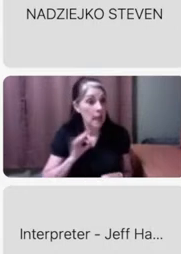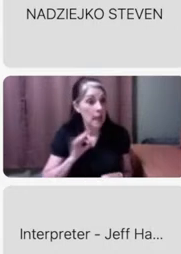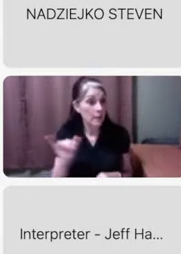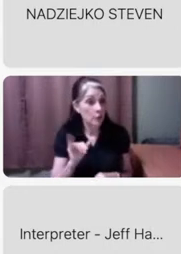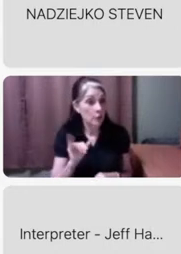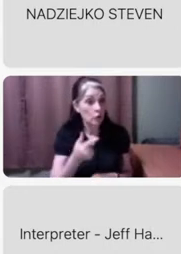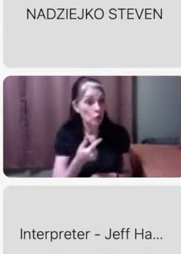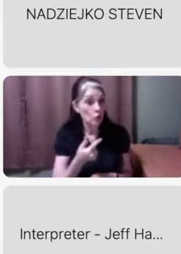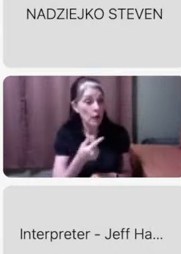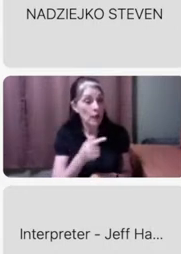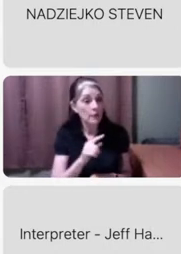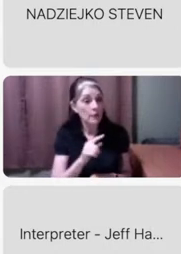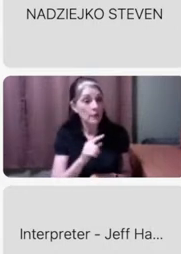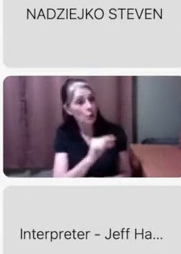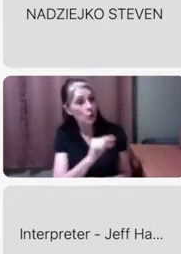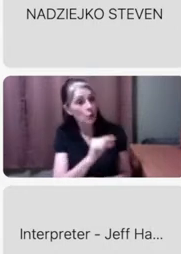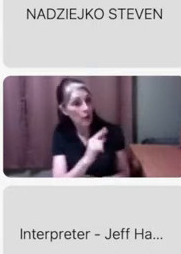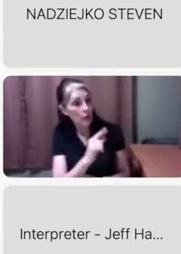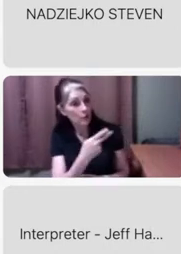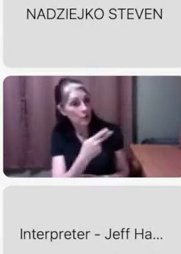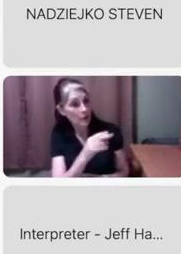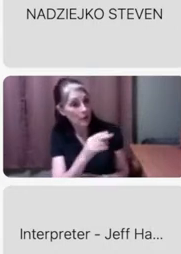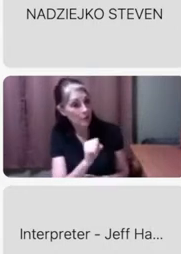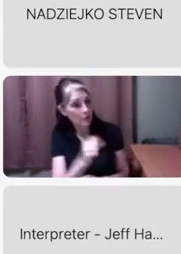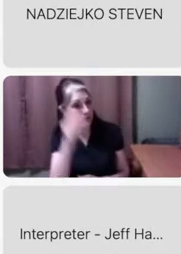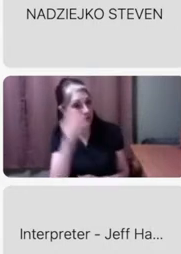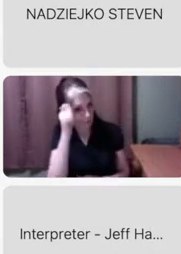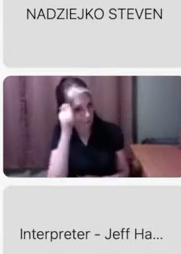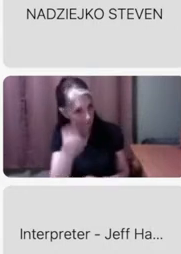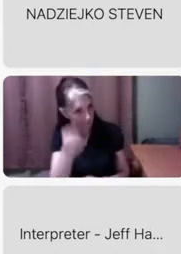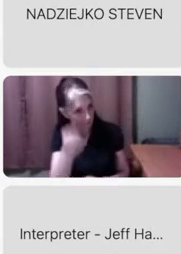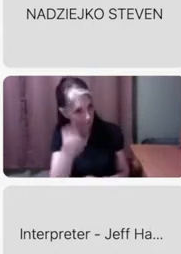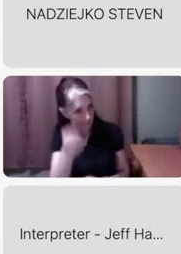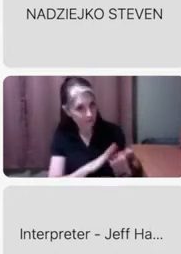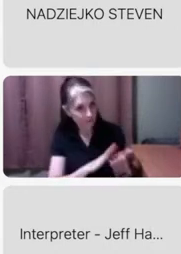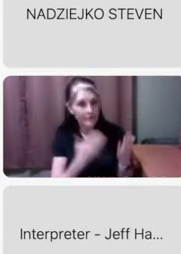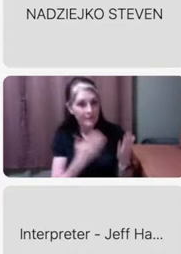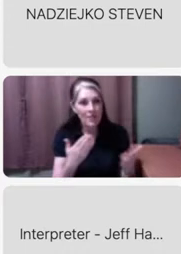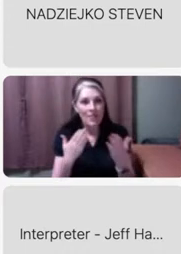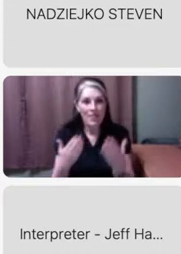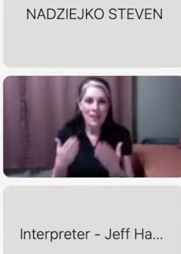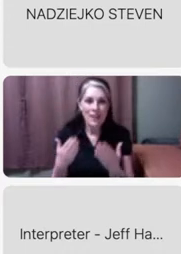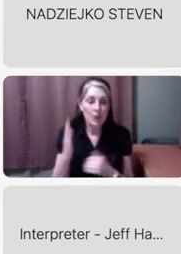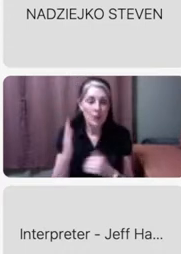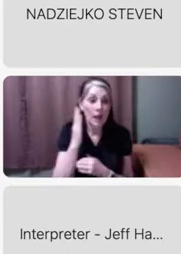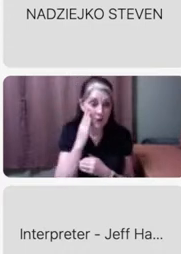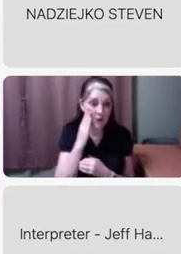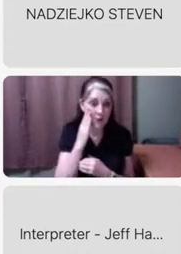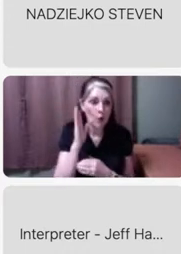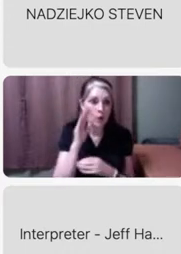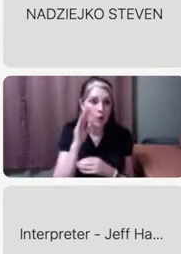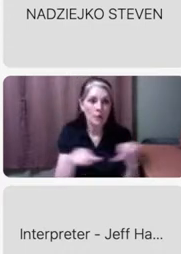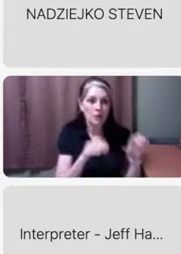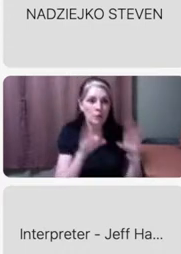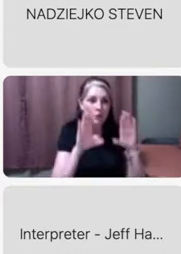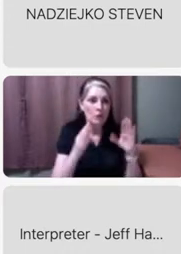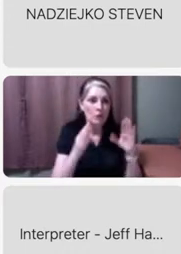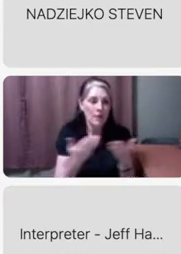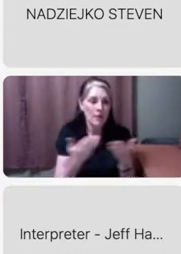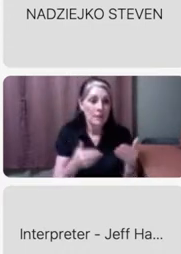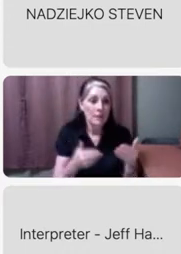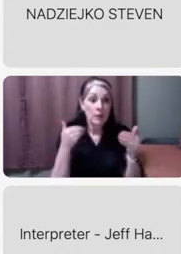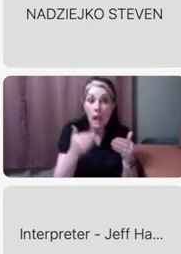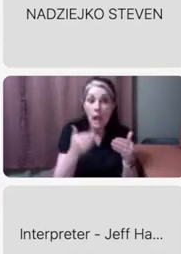applaud you my hat off to you thank you thank you thank you and i know that you guys will be doing great things for the upcoming uh